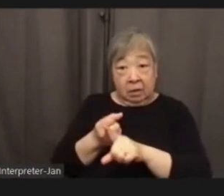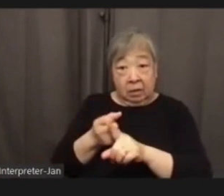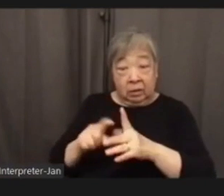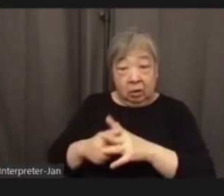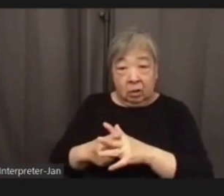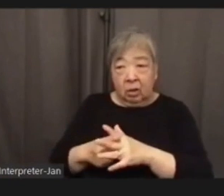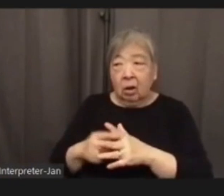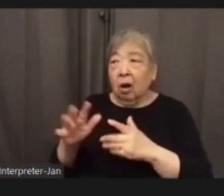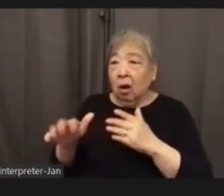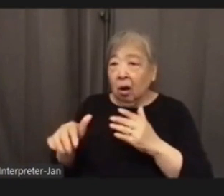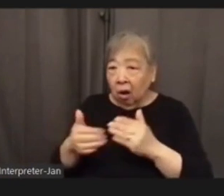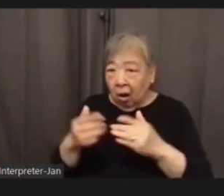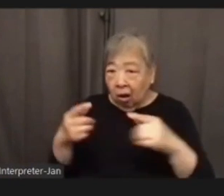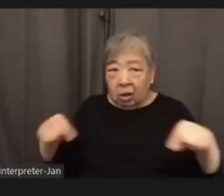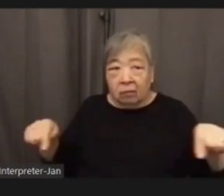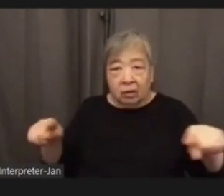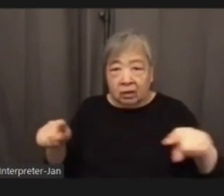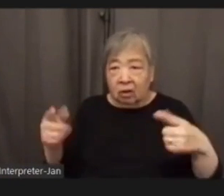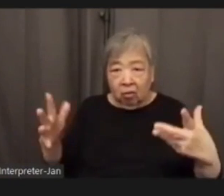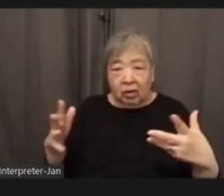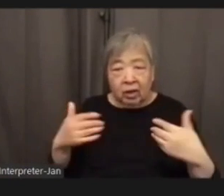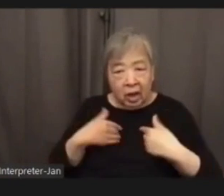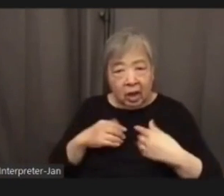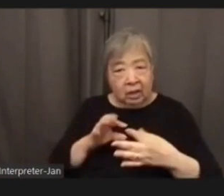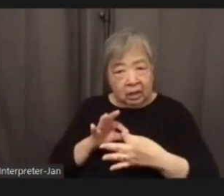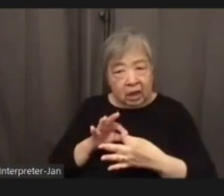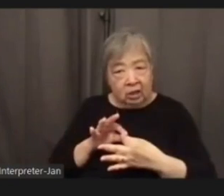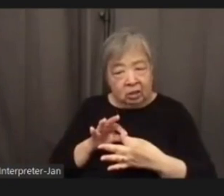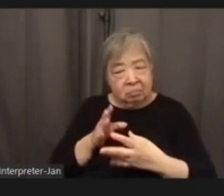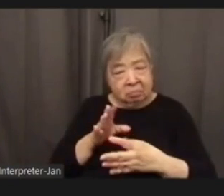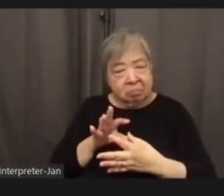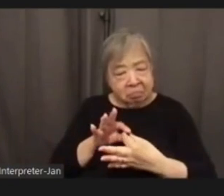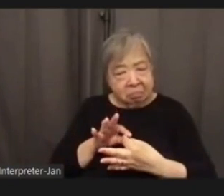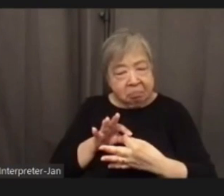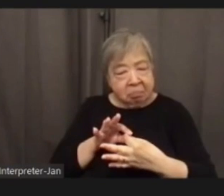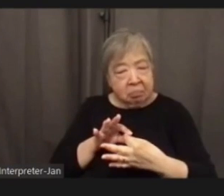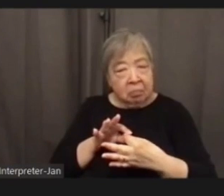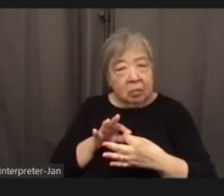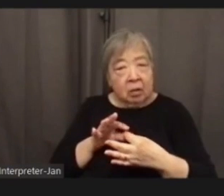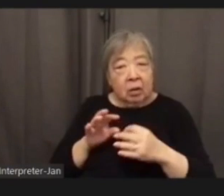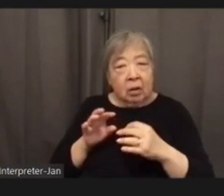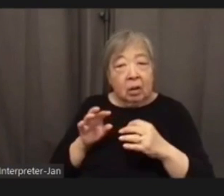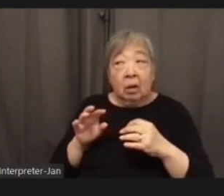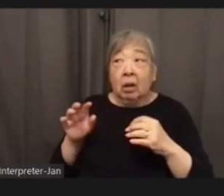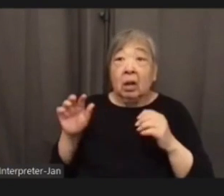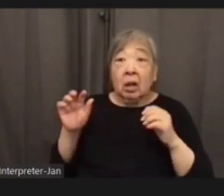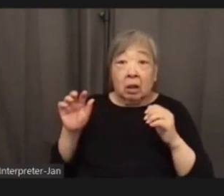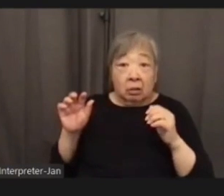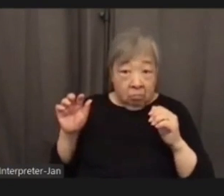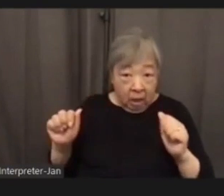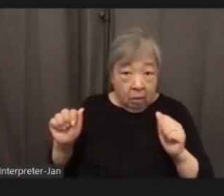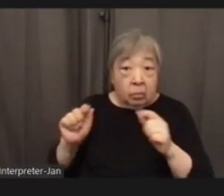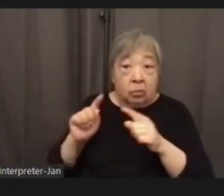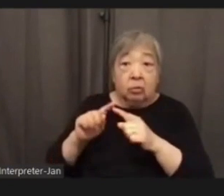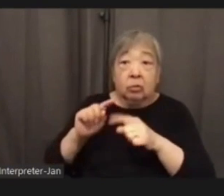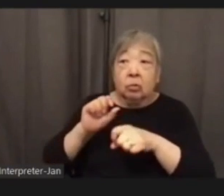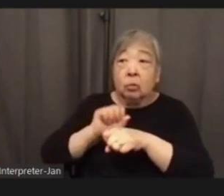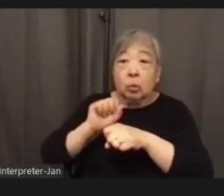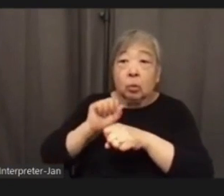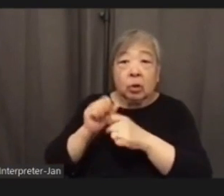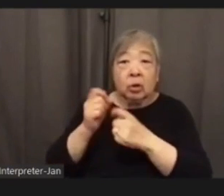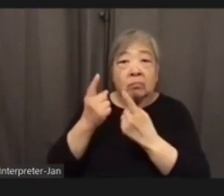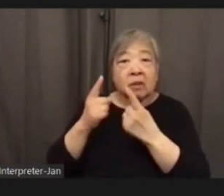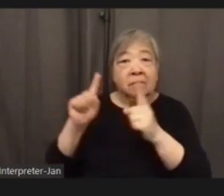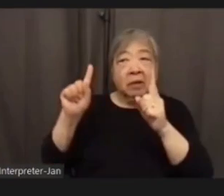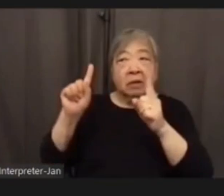all of us had that connection, we were able to work distantly, effectively, because